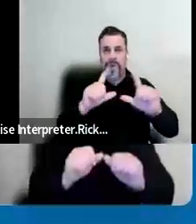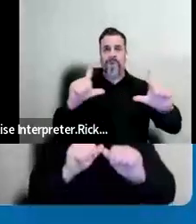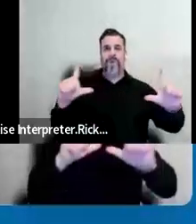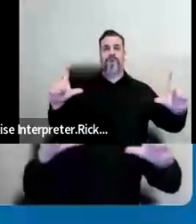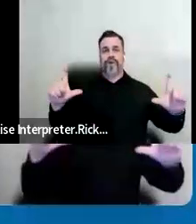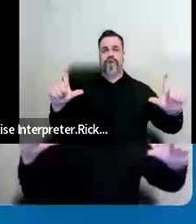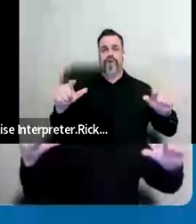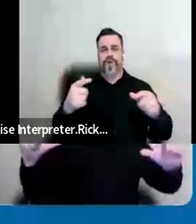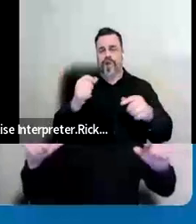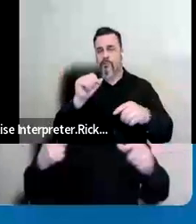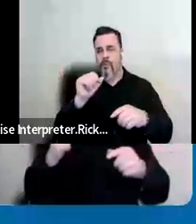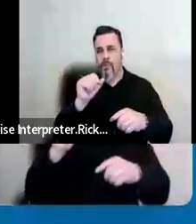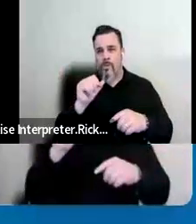or